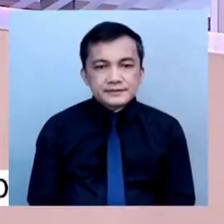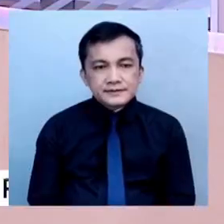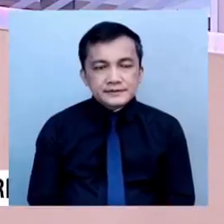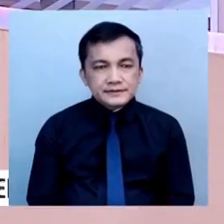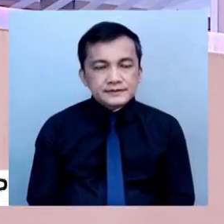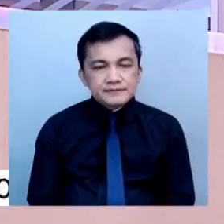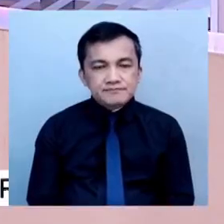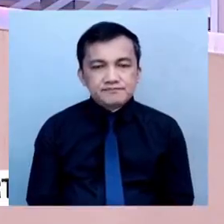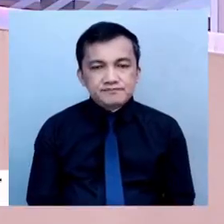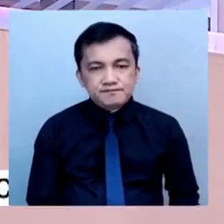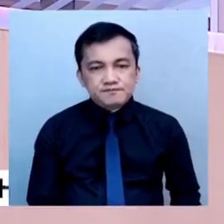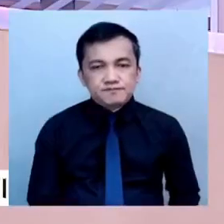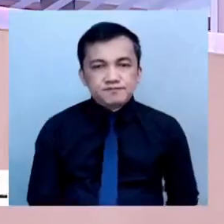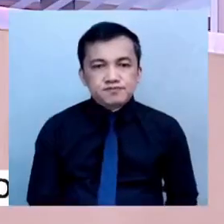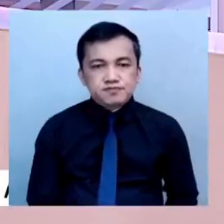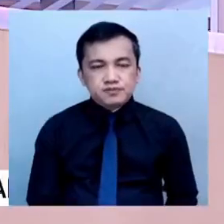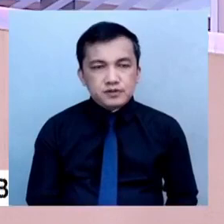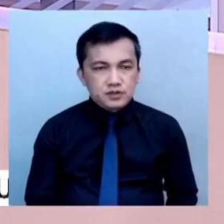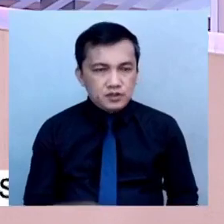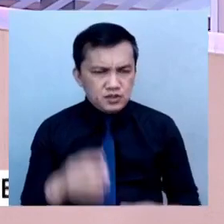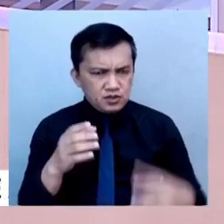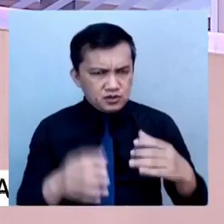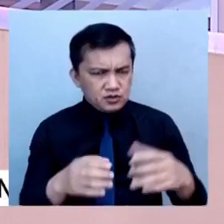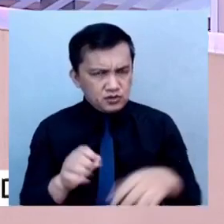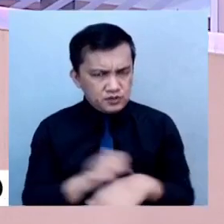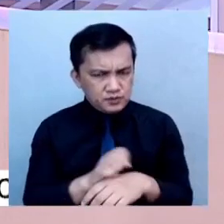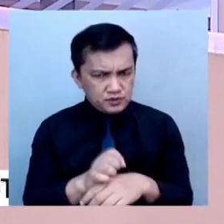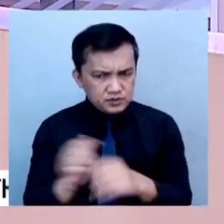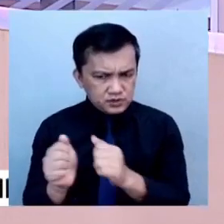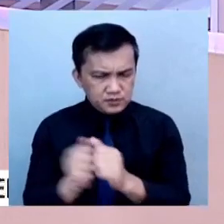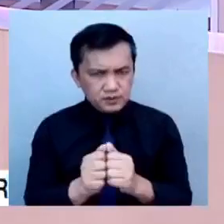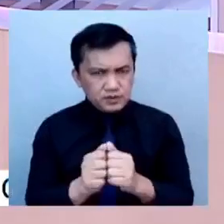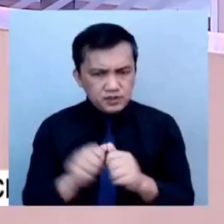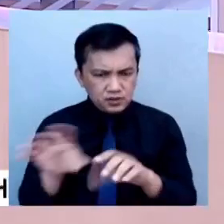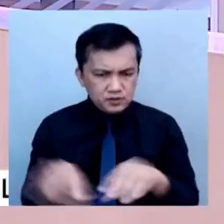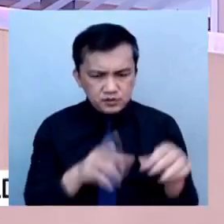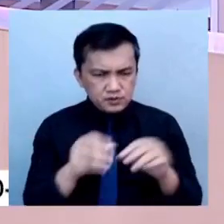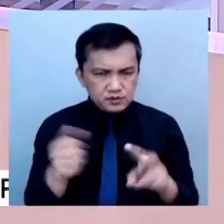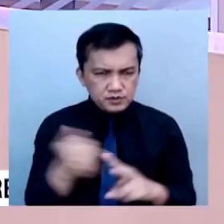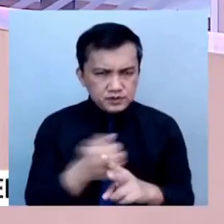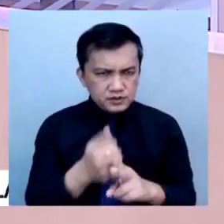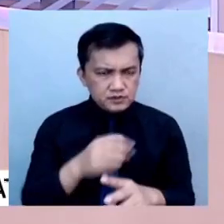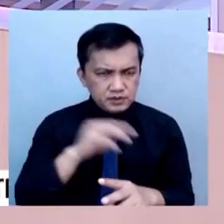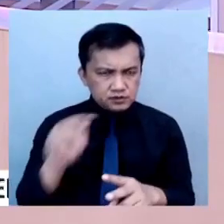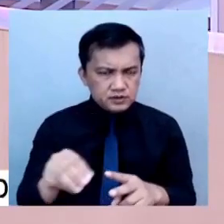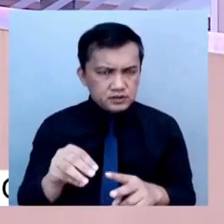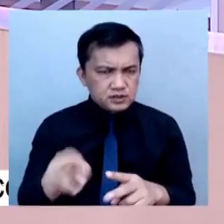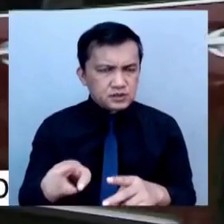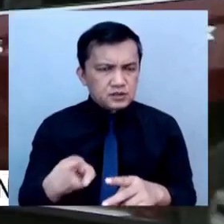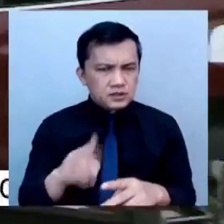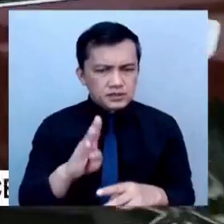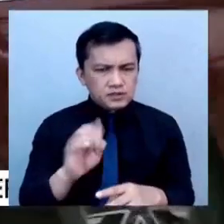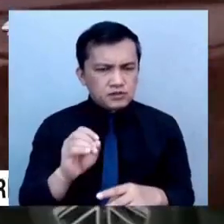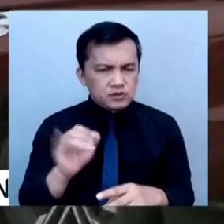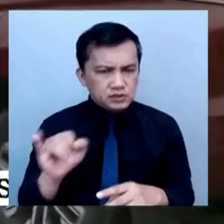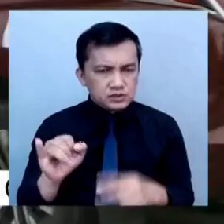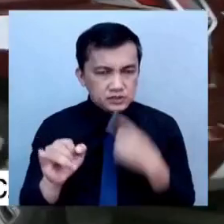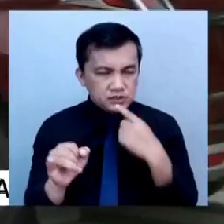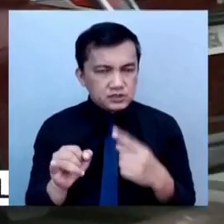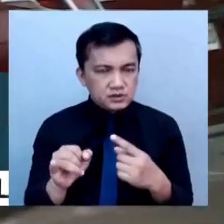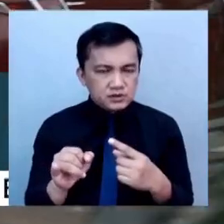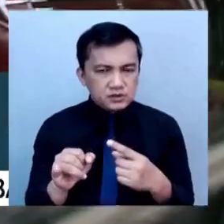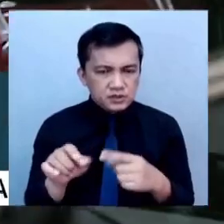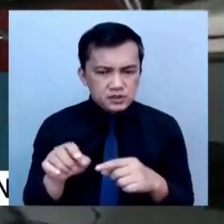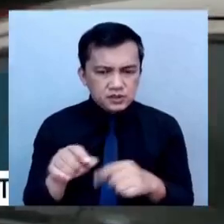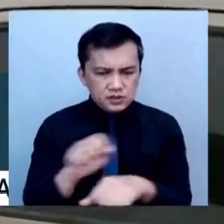An airport employee caught escorting human trafficking victims in Manila's main gateway, the Bureau of Immigration said. The employee